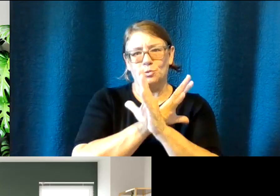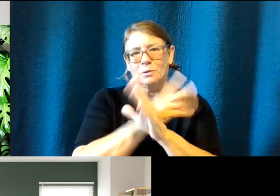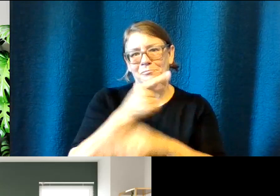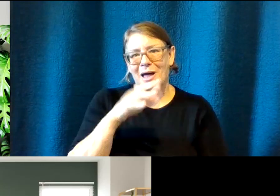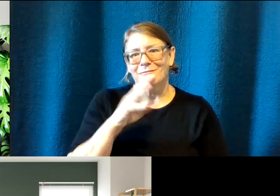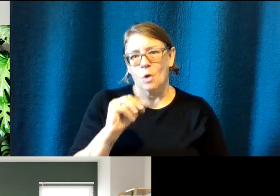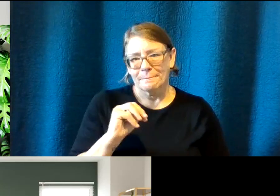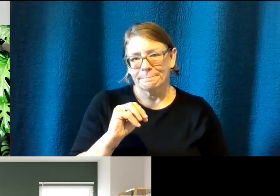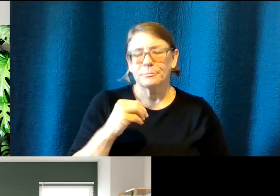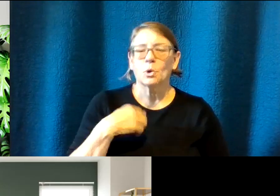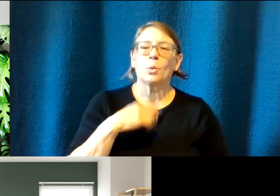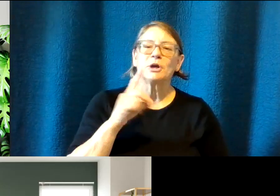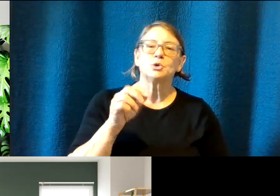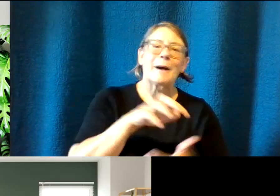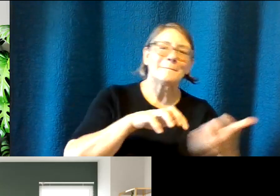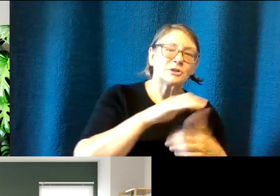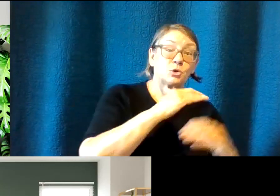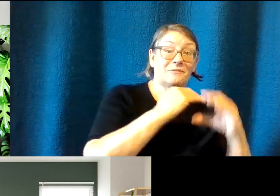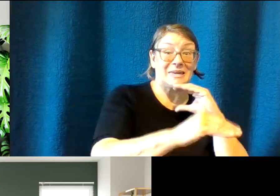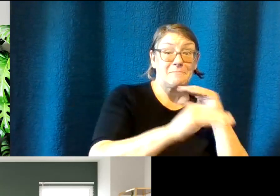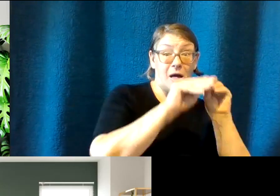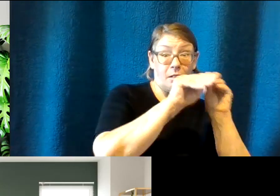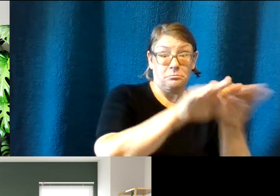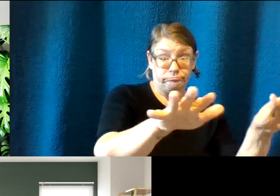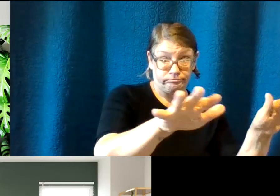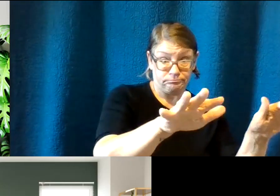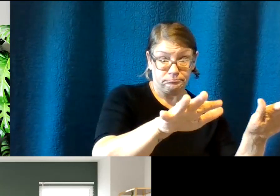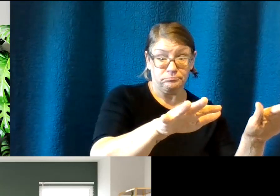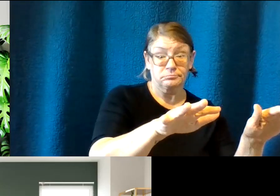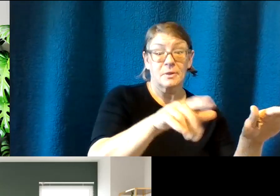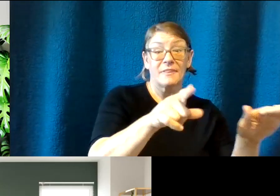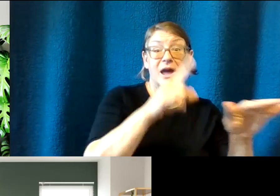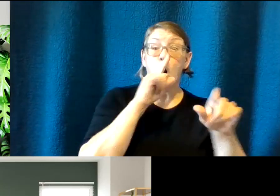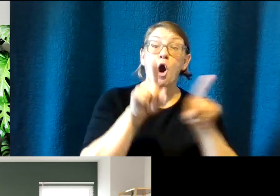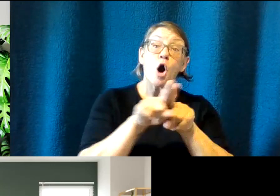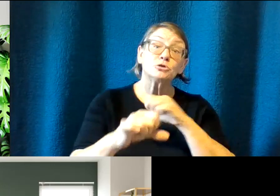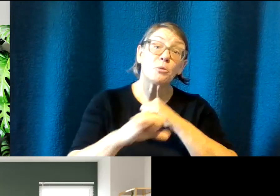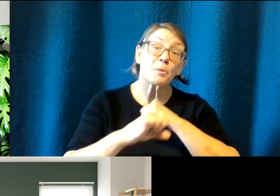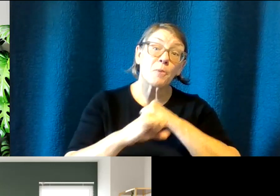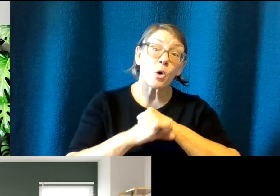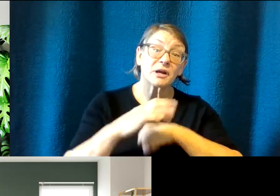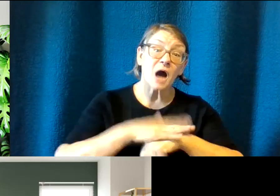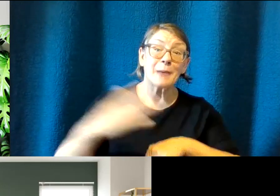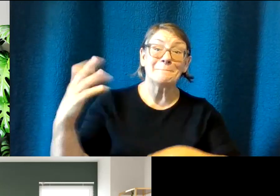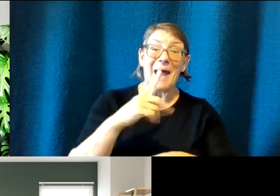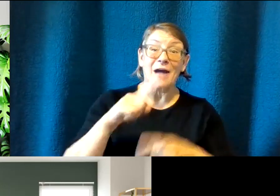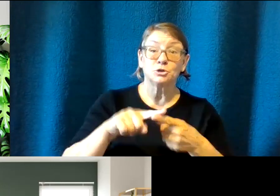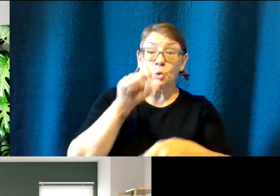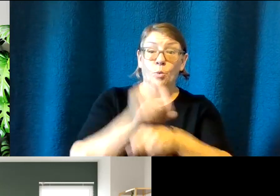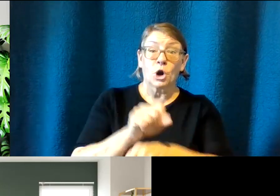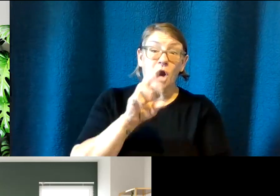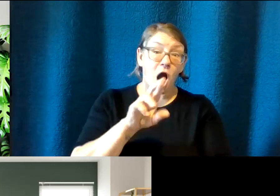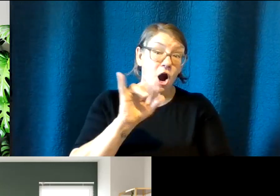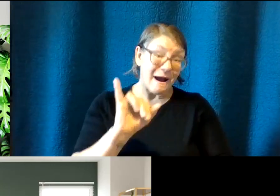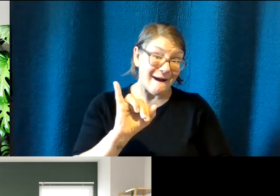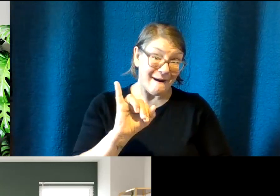we are doing a mixture of email outreach. They are promoted on Back to Work RI, which is the platform